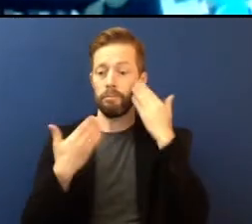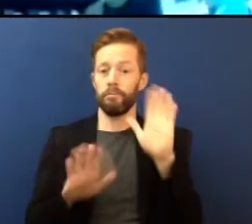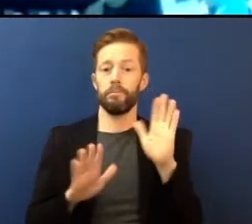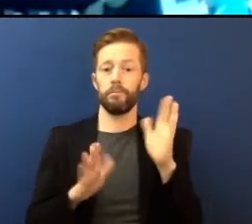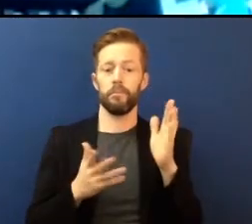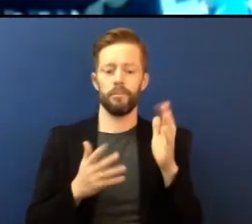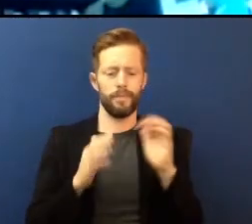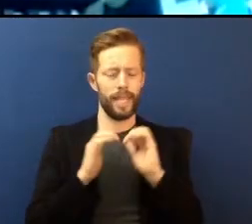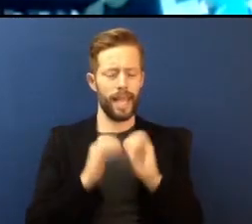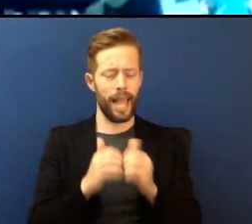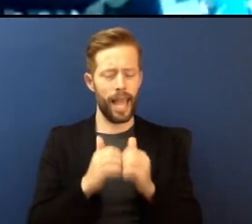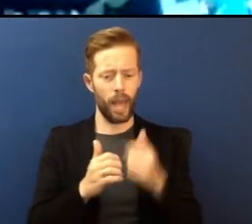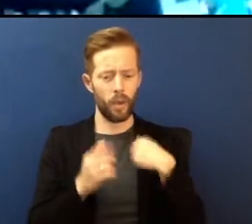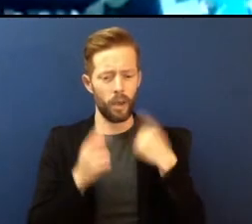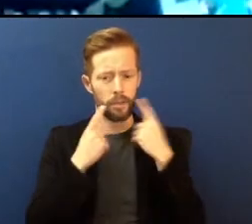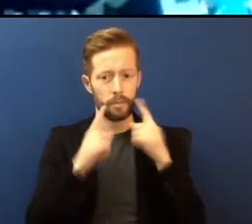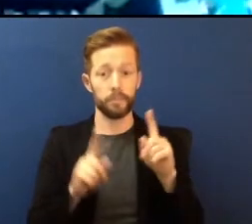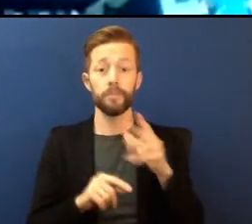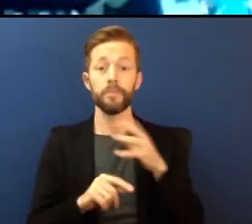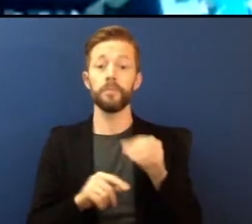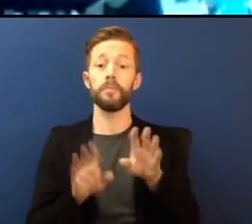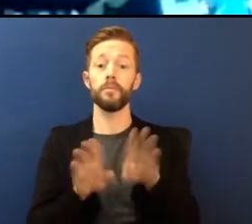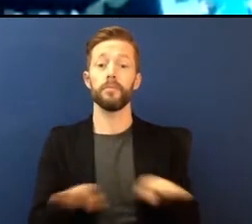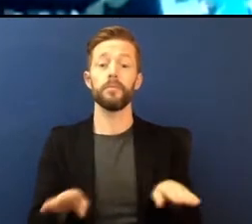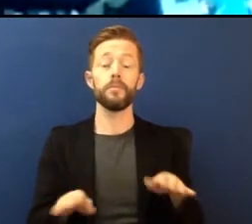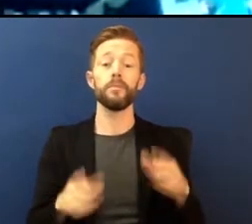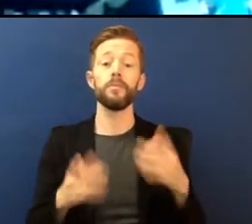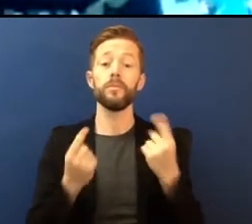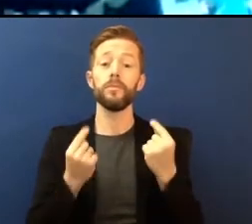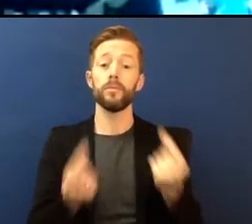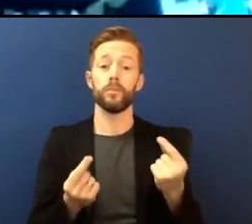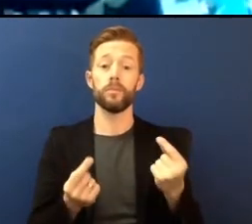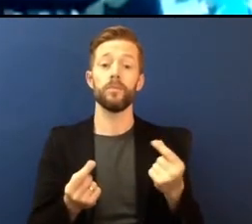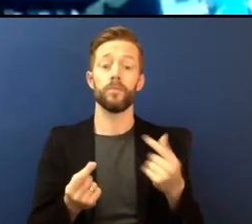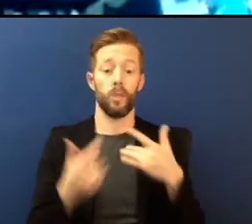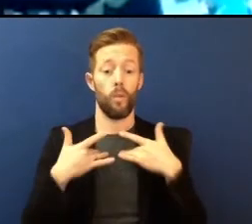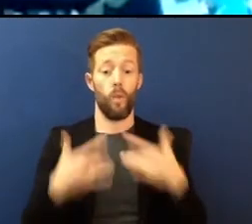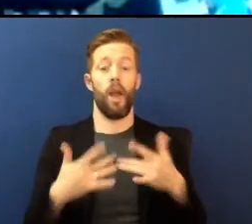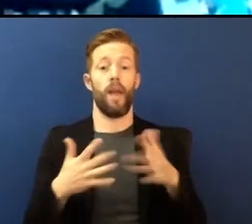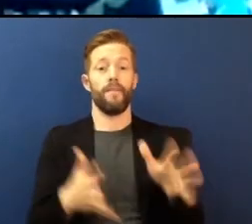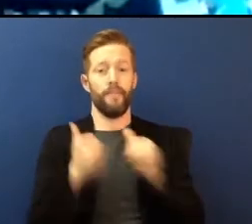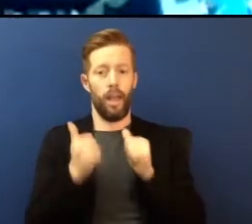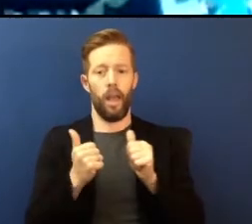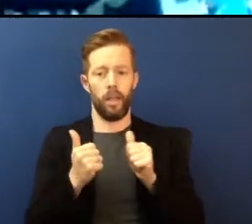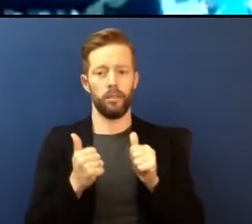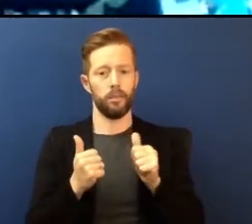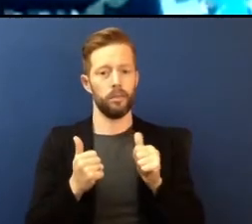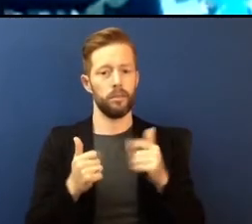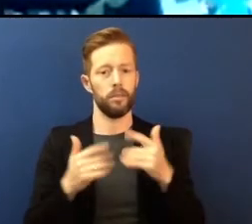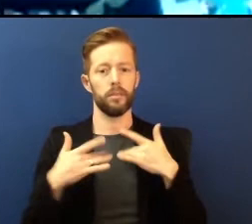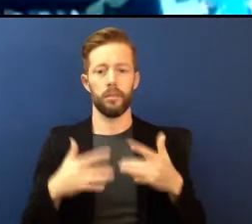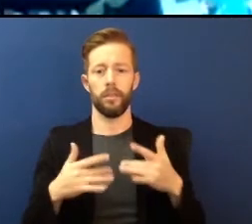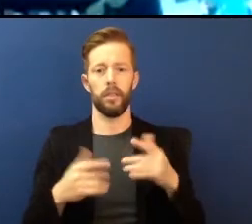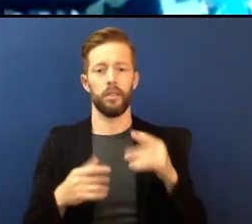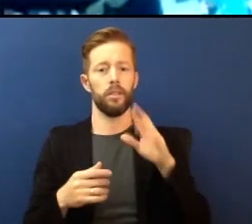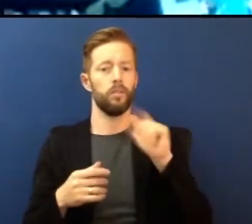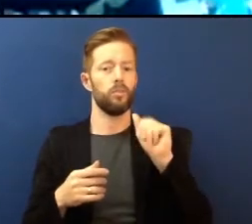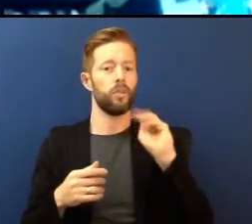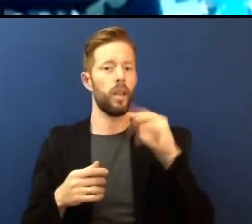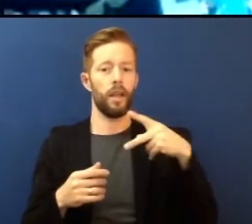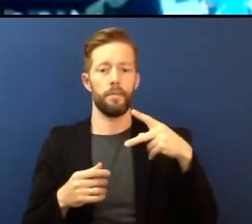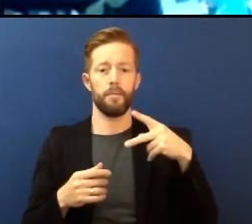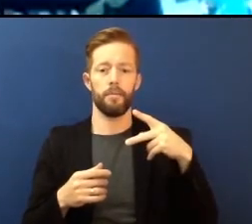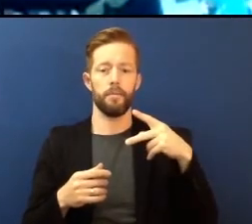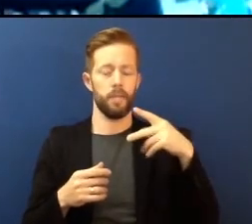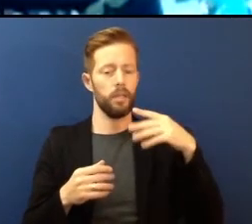the marble didn't know it was supposed to make a turn. How do I do that? And what they end up doing, they typically like things to go fast. So they're they